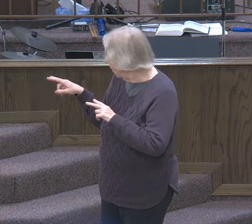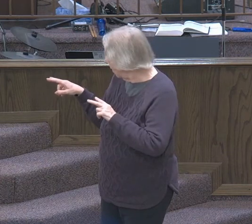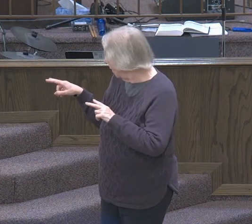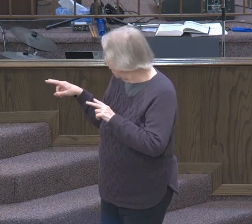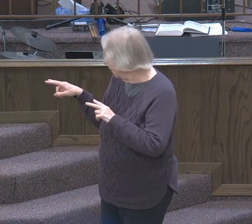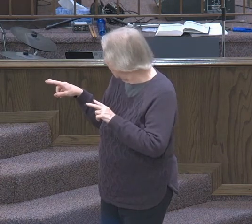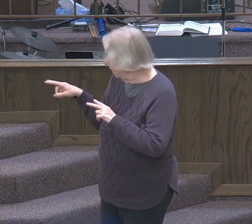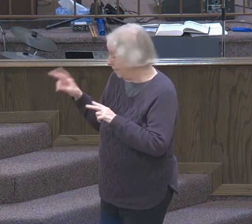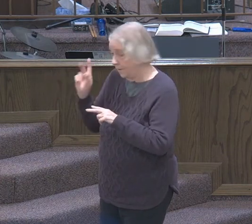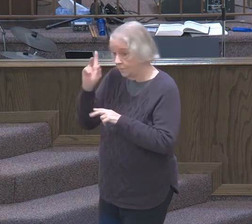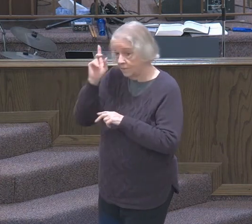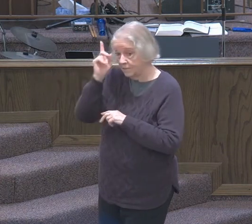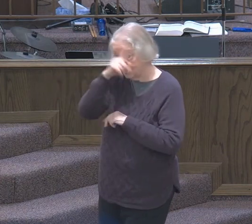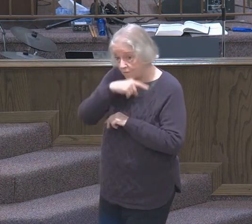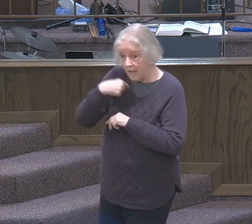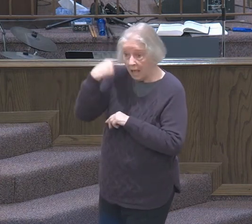the ground.